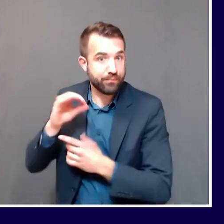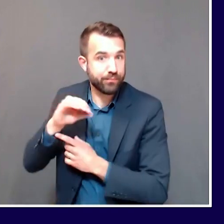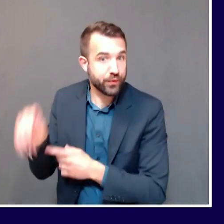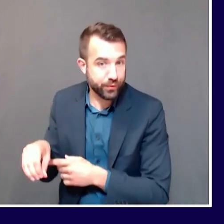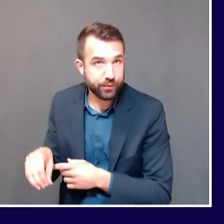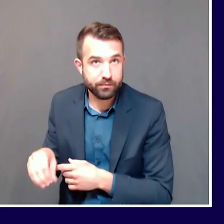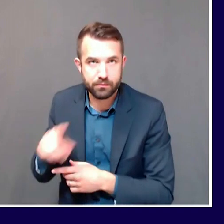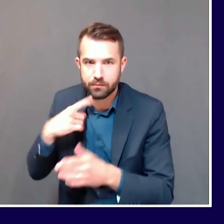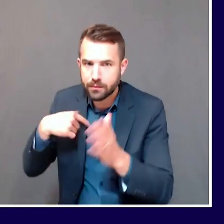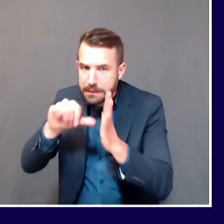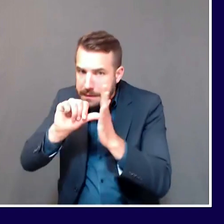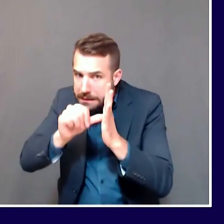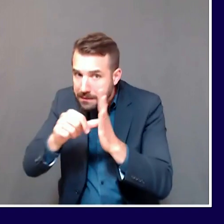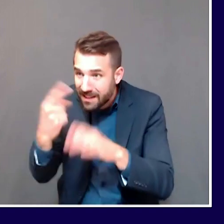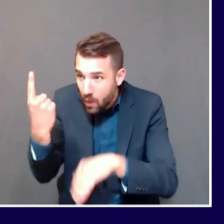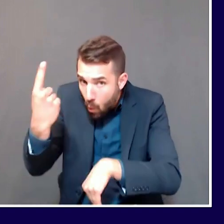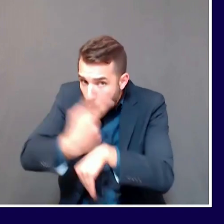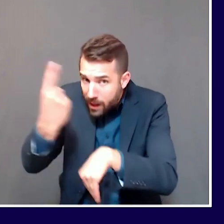hours, there have been